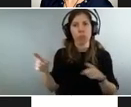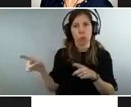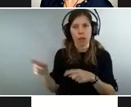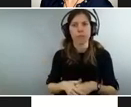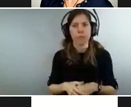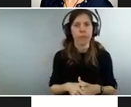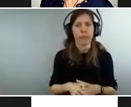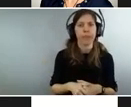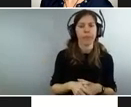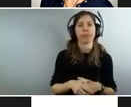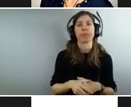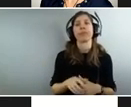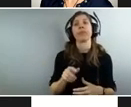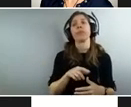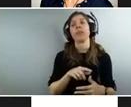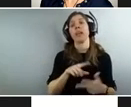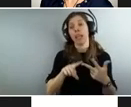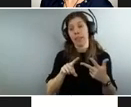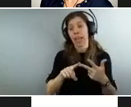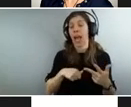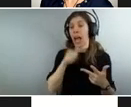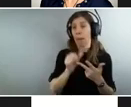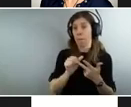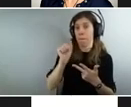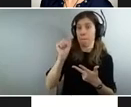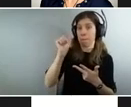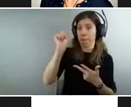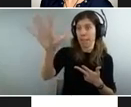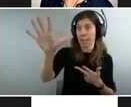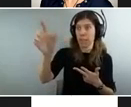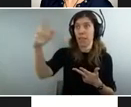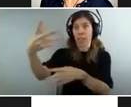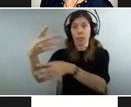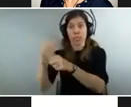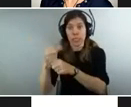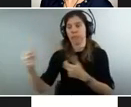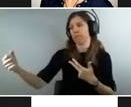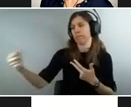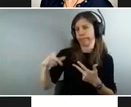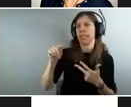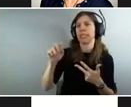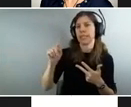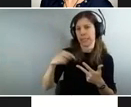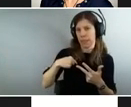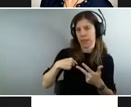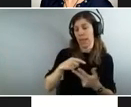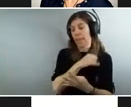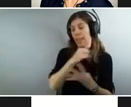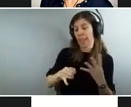I then get a text when I've mailed it back and they've received it, and then I get another alert once it's been